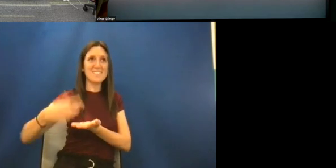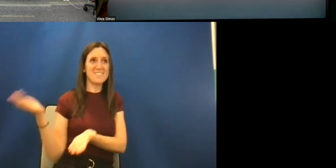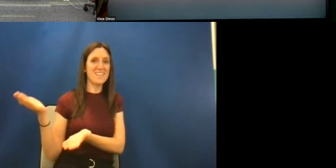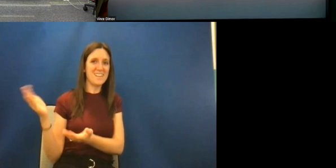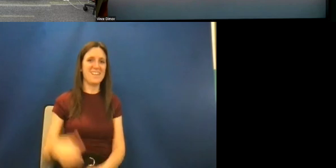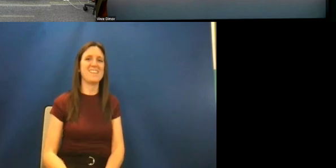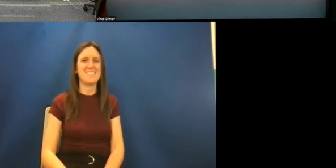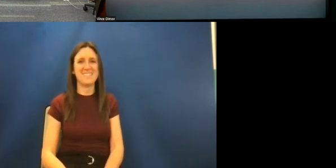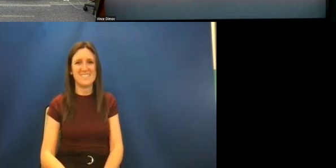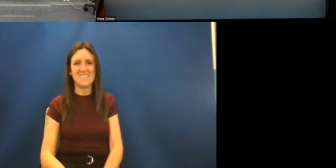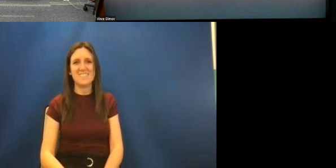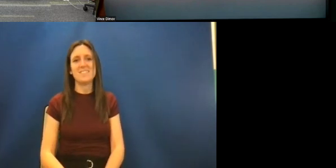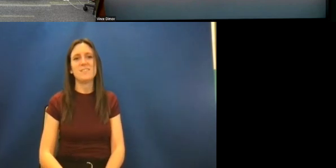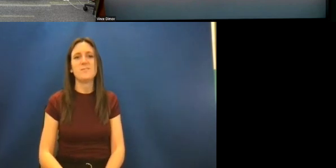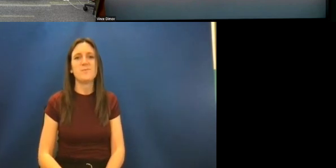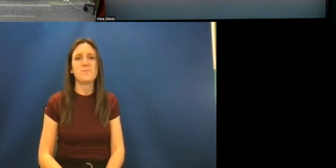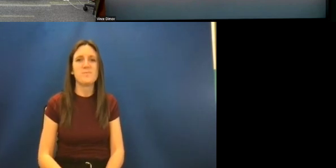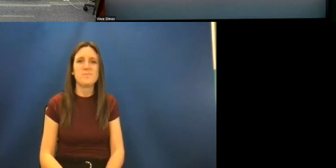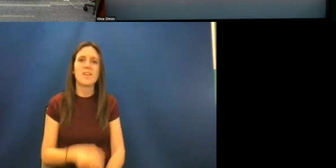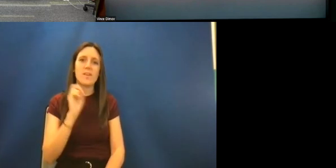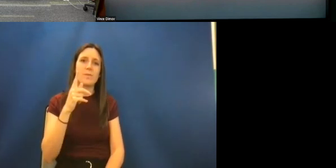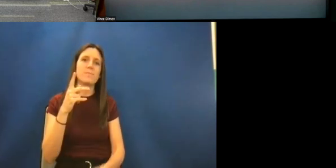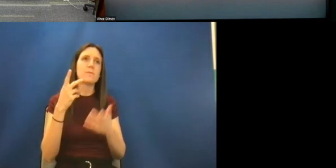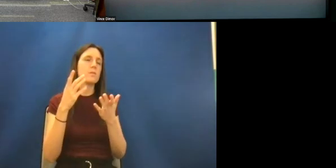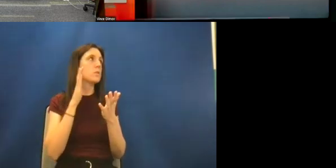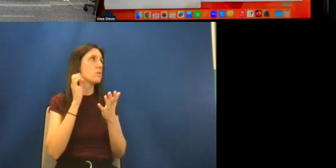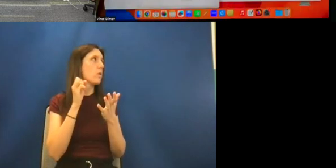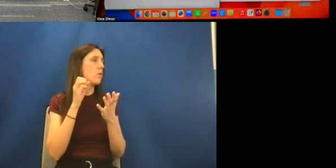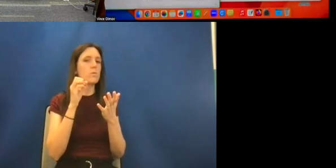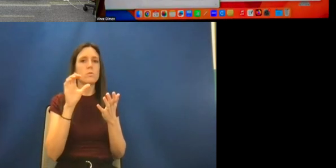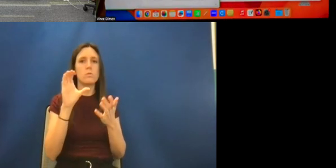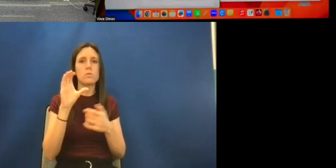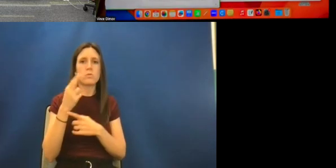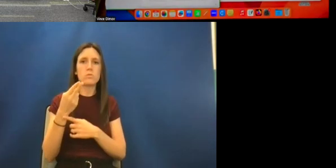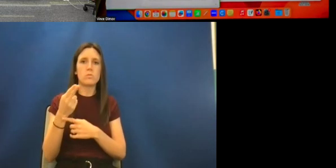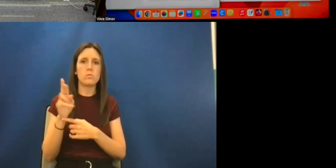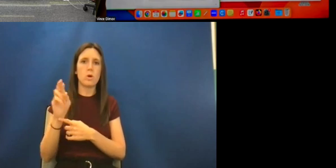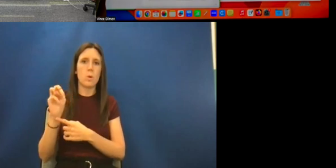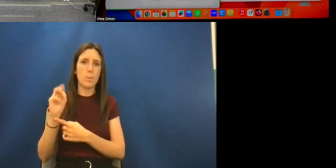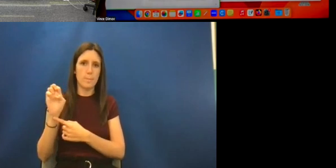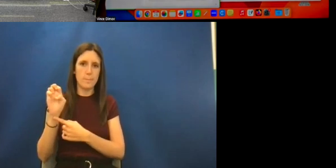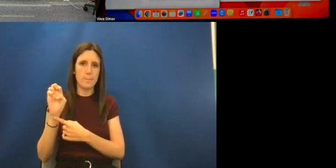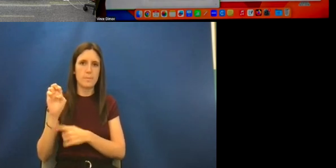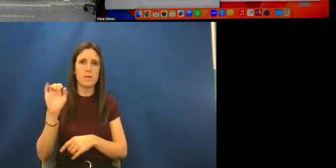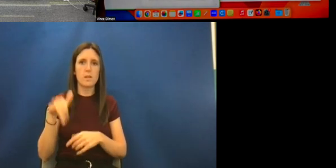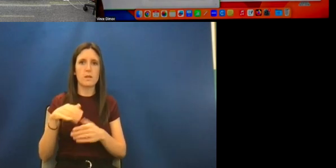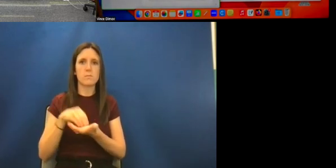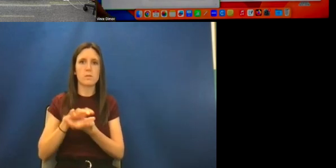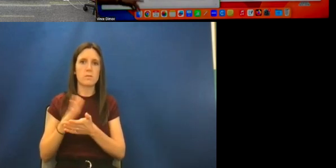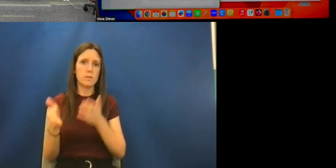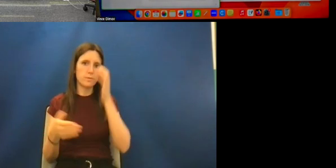Perfect. Okay, so I'll click on my Chrome for screen share, and it puts it right